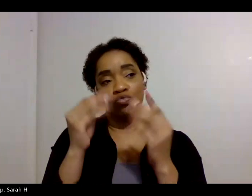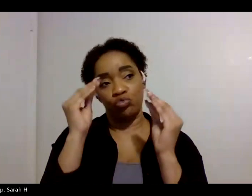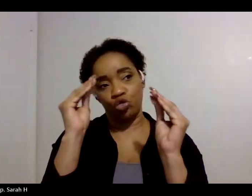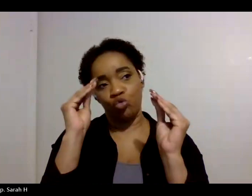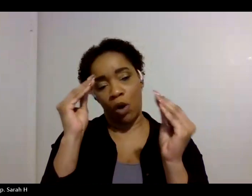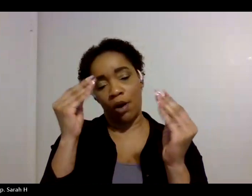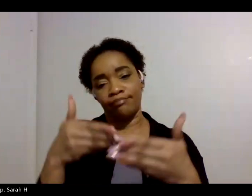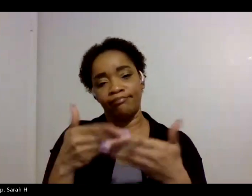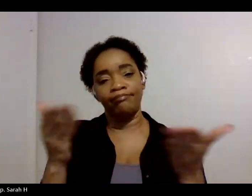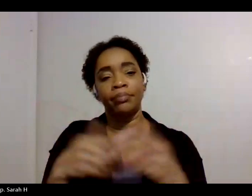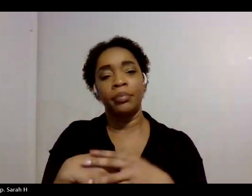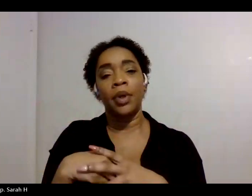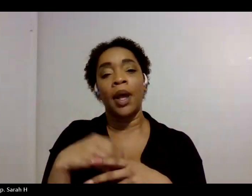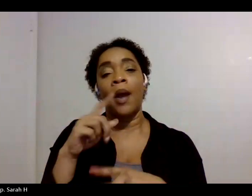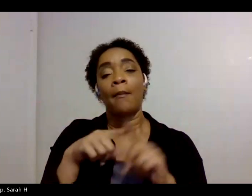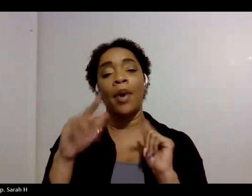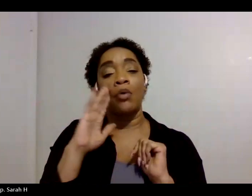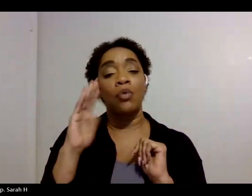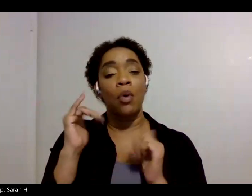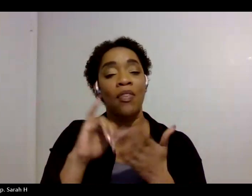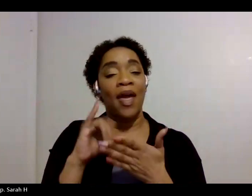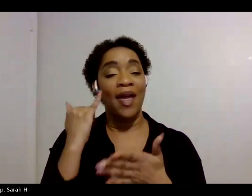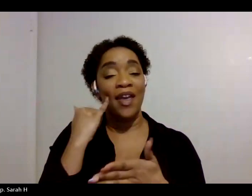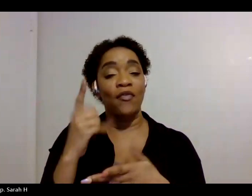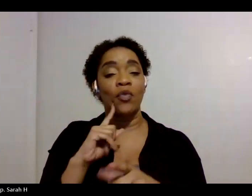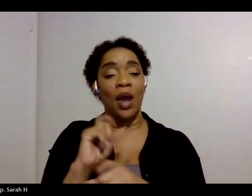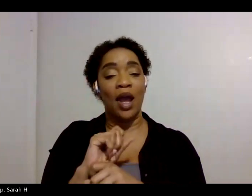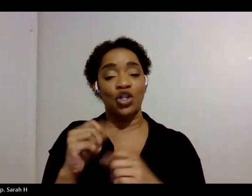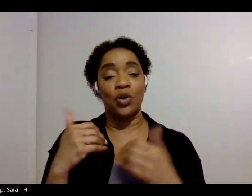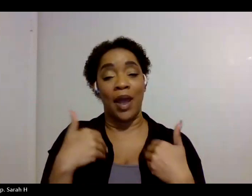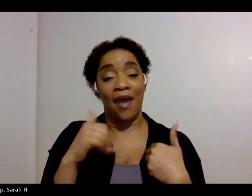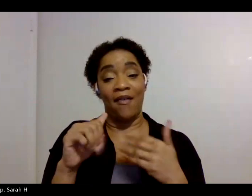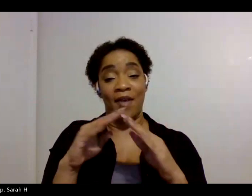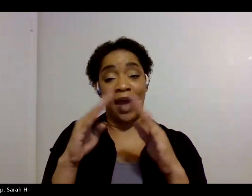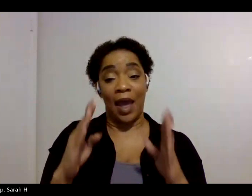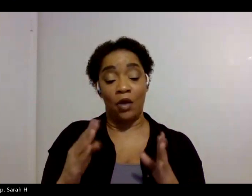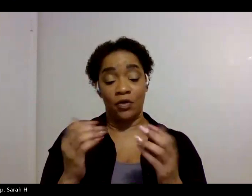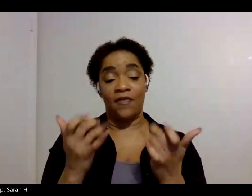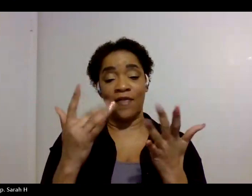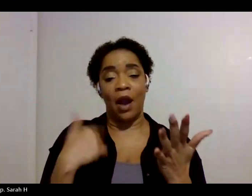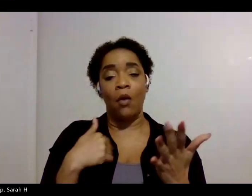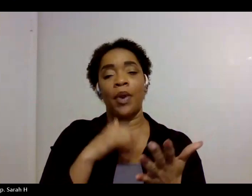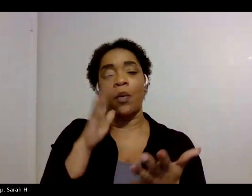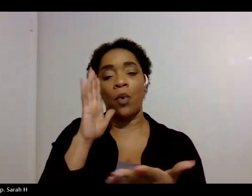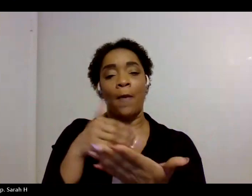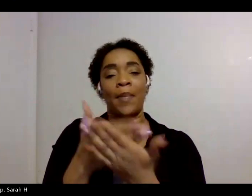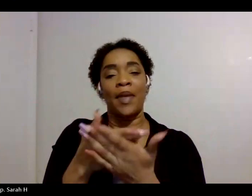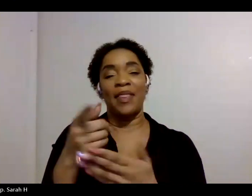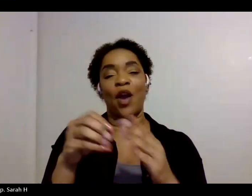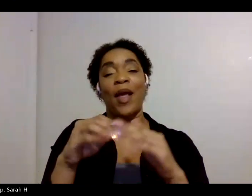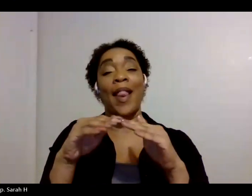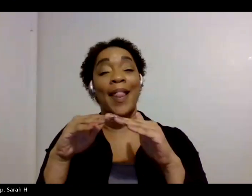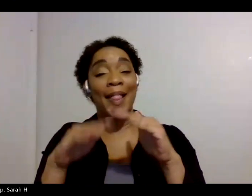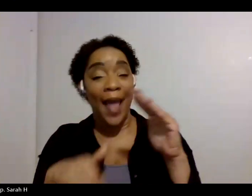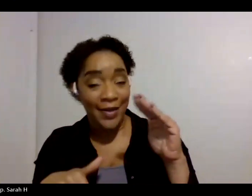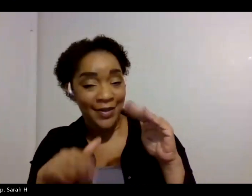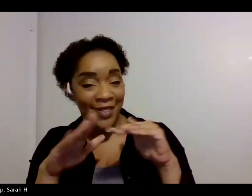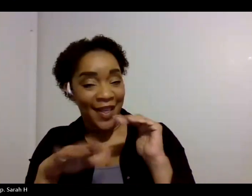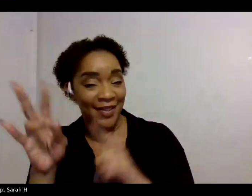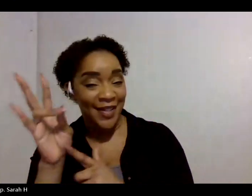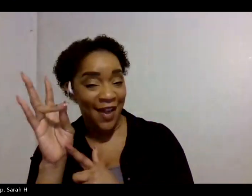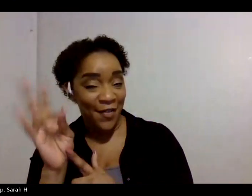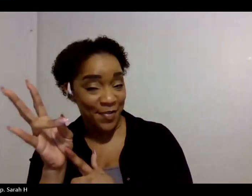you actually have a house fire, we will be there in less than 7 minutes. Okay, that's why I let you correct that. That